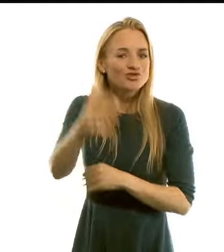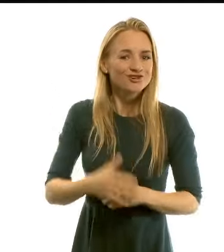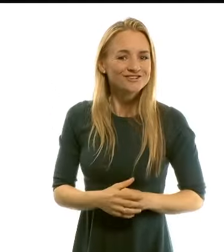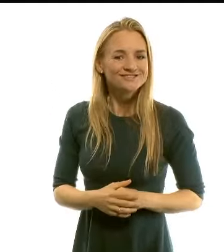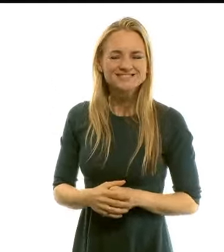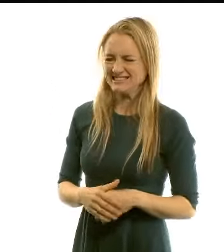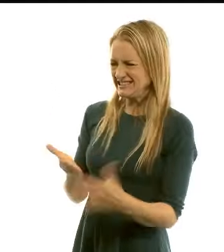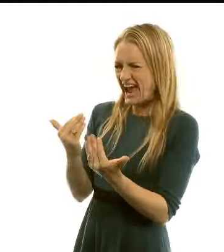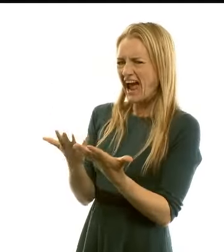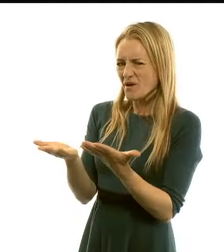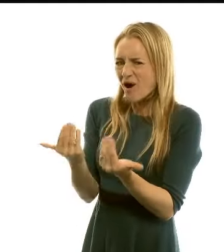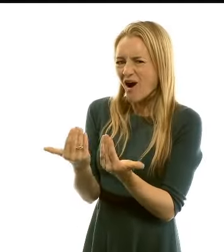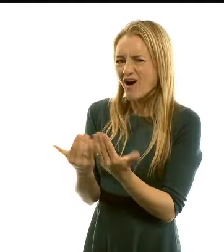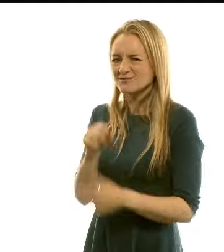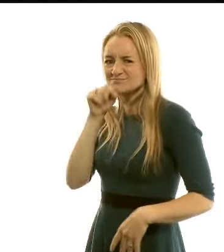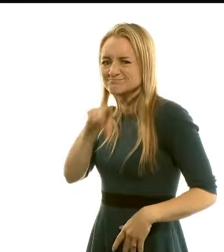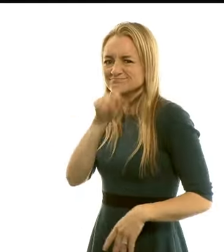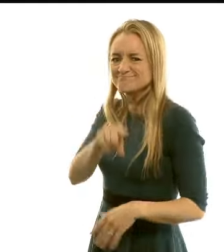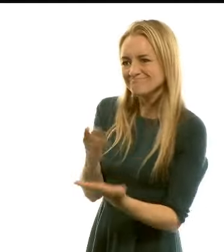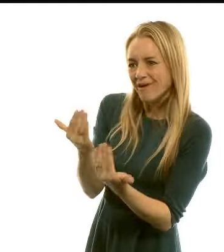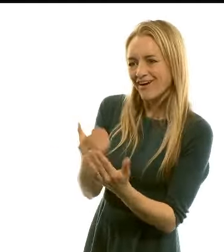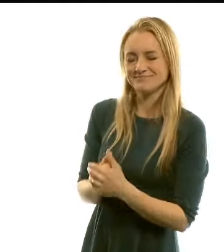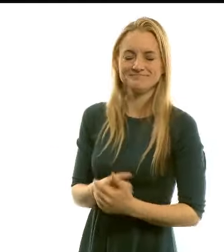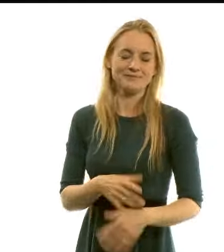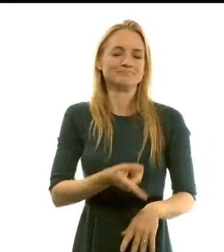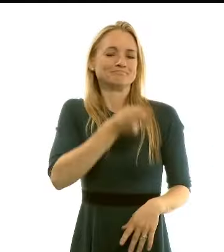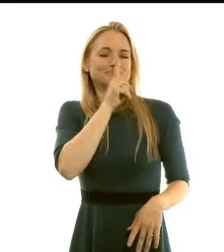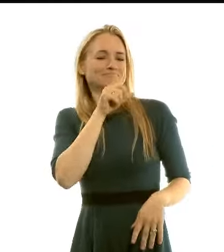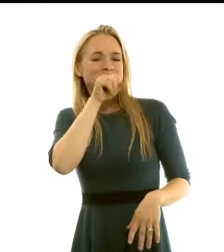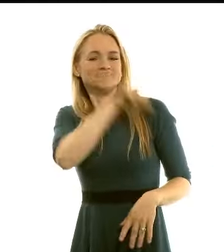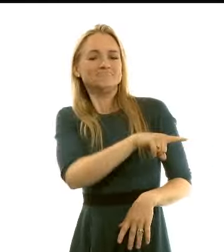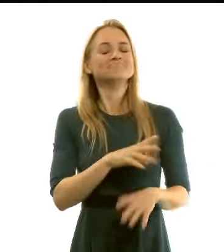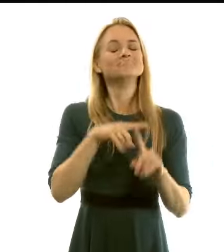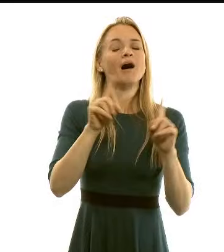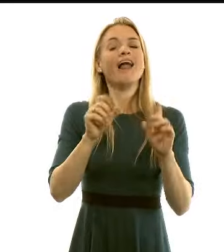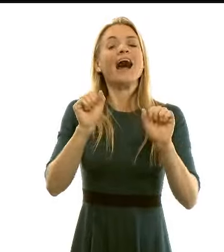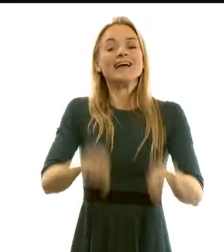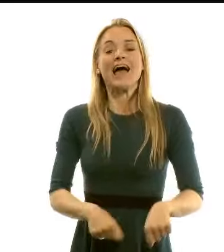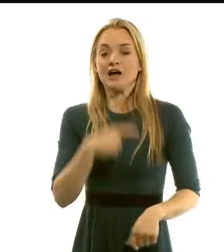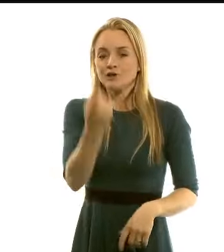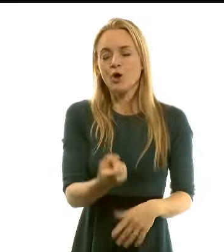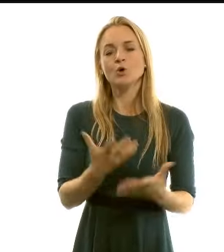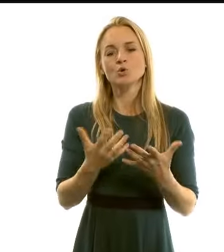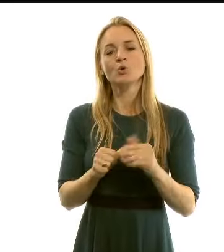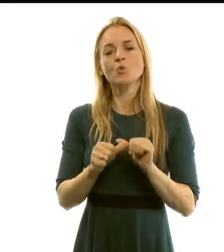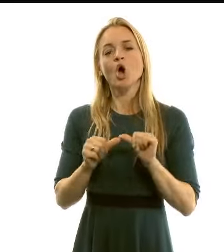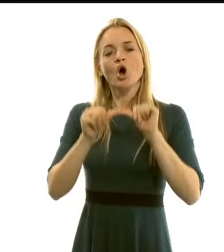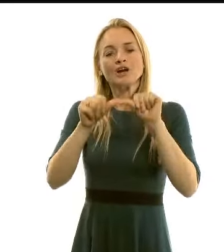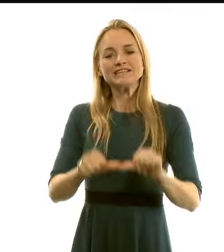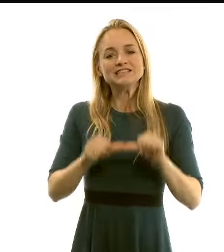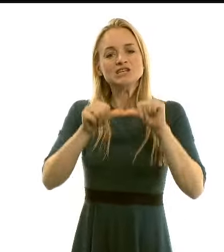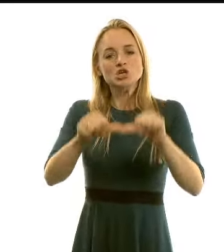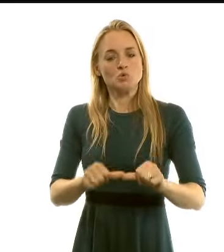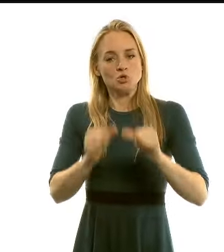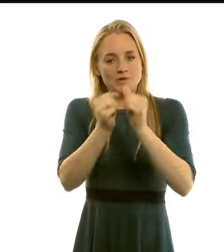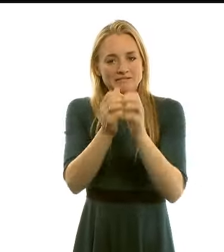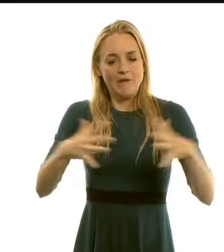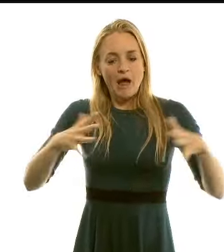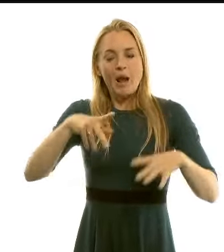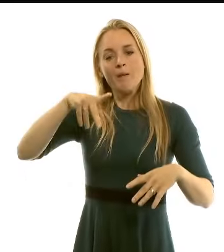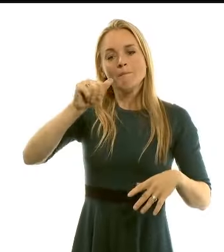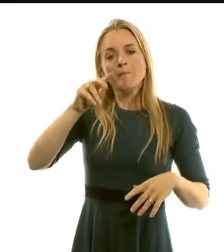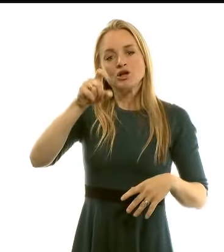Well, I'm not going to give you any spoilers, but what I can tell you is that we are continuing to expand the world of Pandora, both